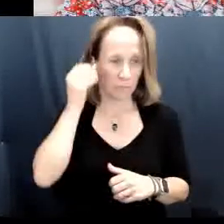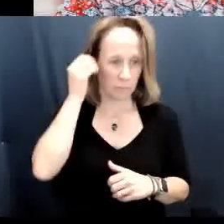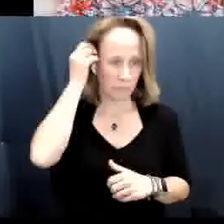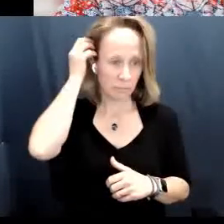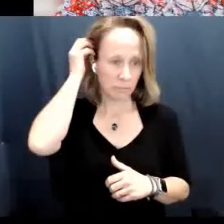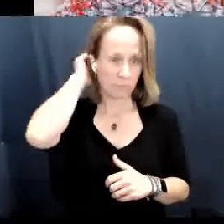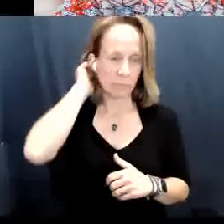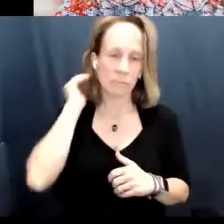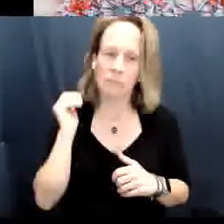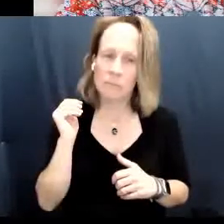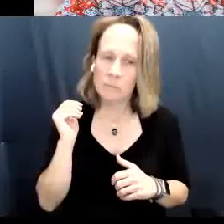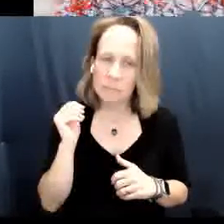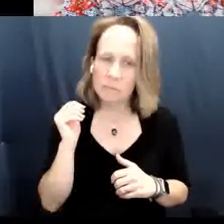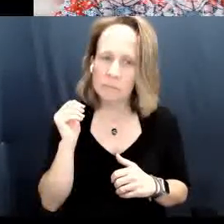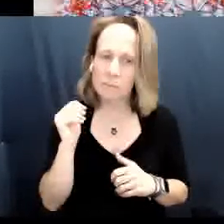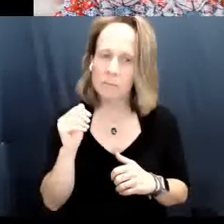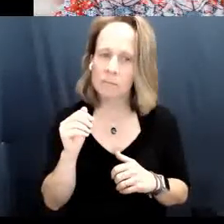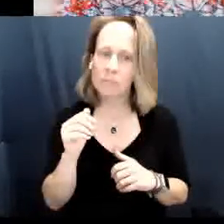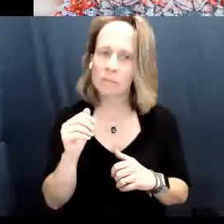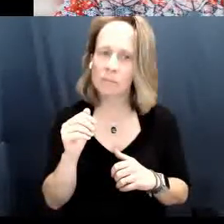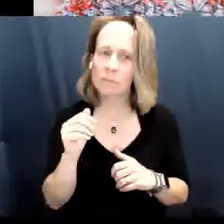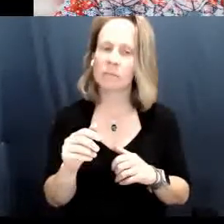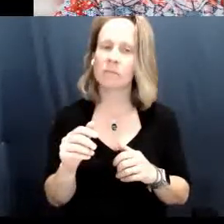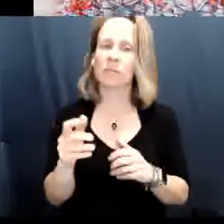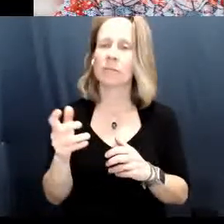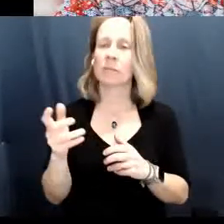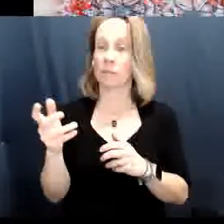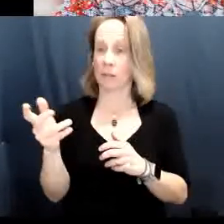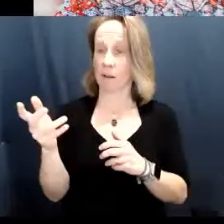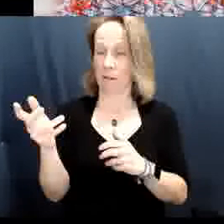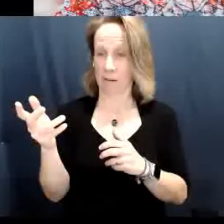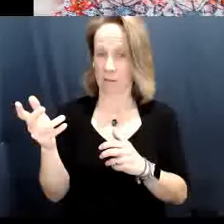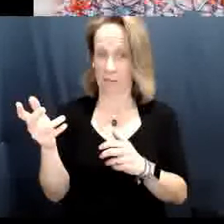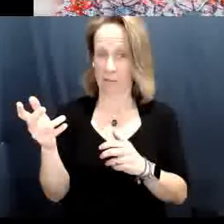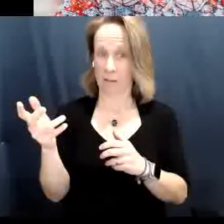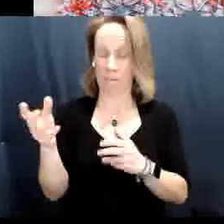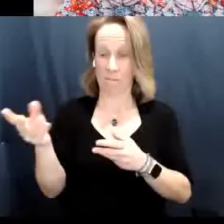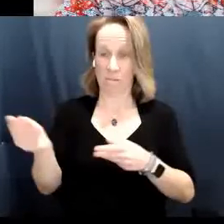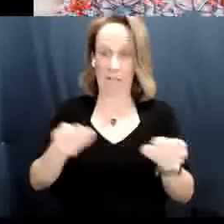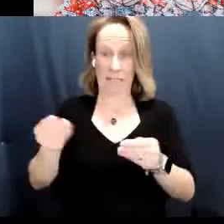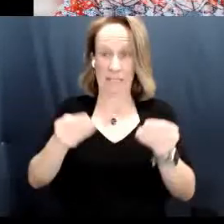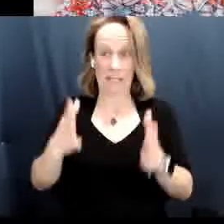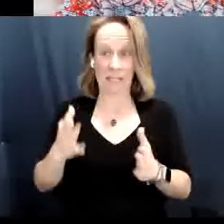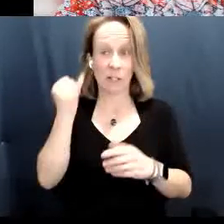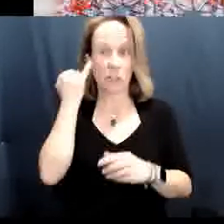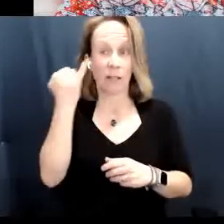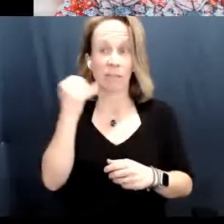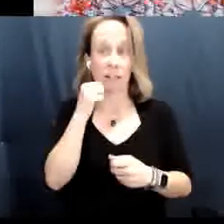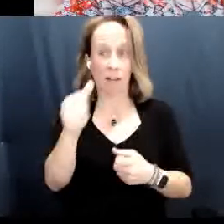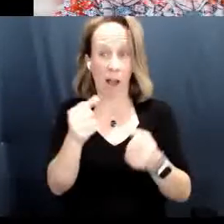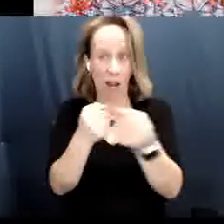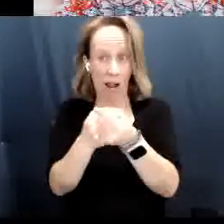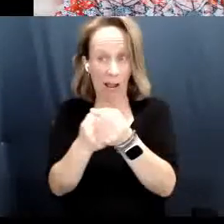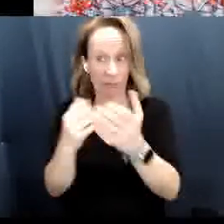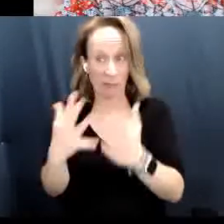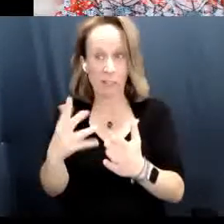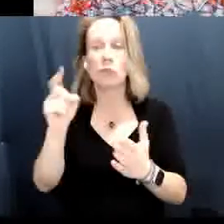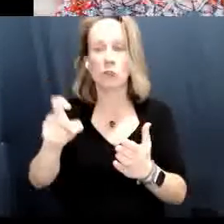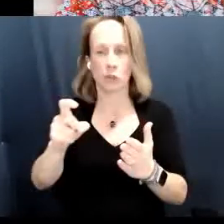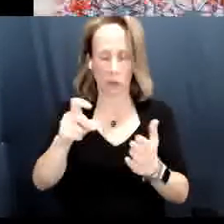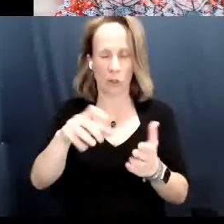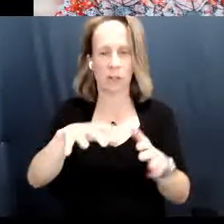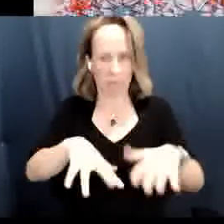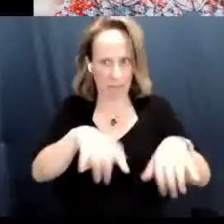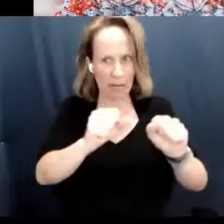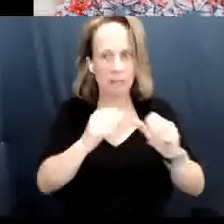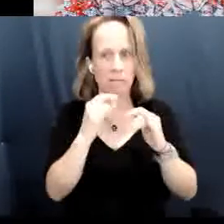Beyond training and facilitation, facilitators who are not advocates should be trained in basic advocacy skills. Facilitators